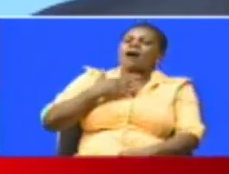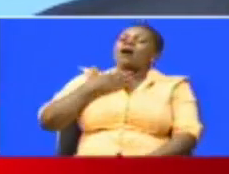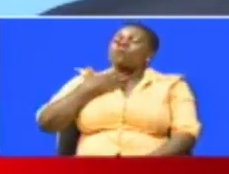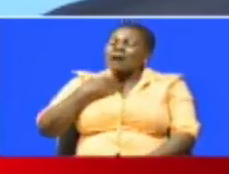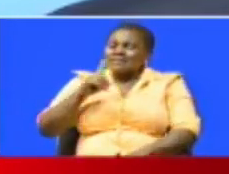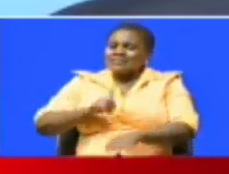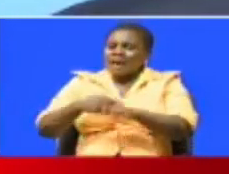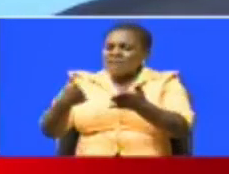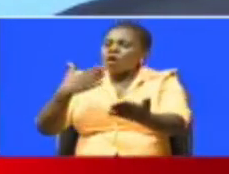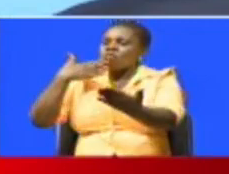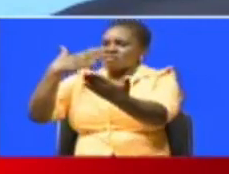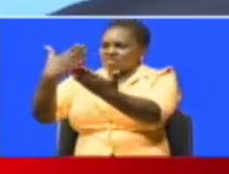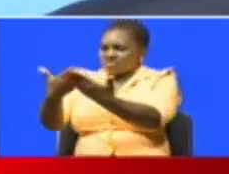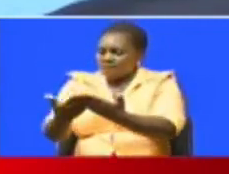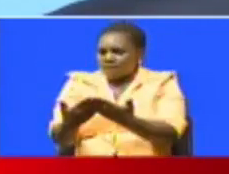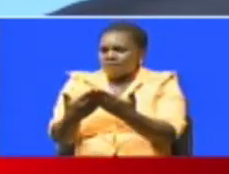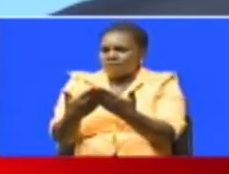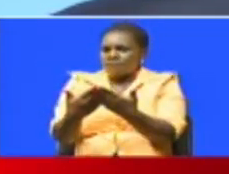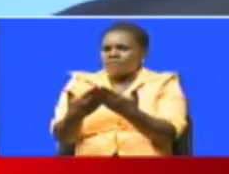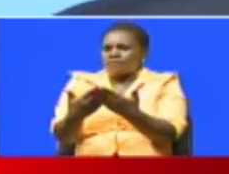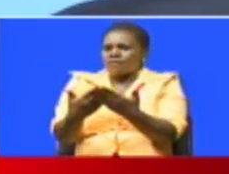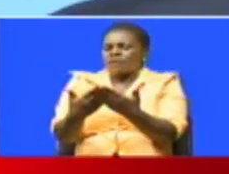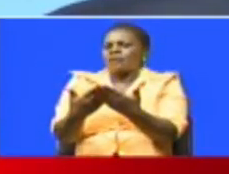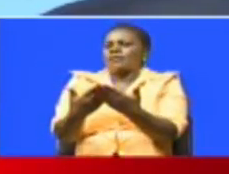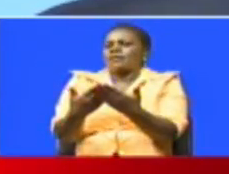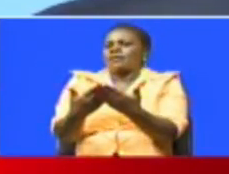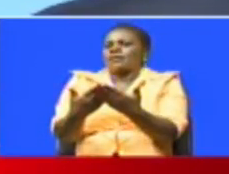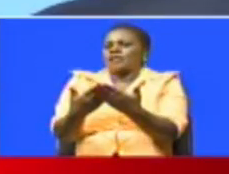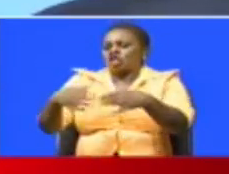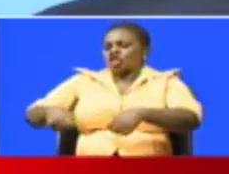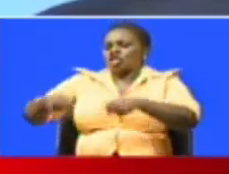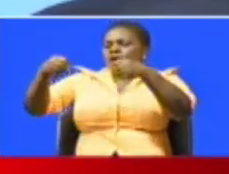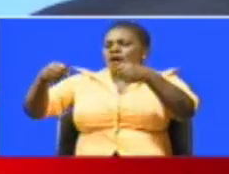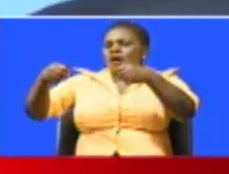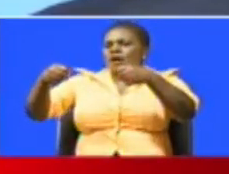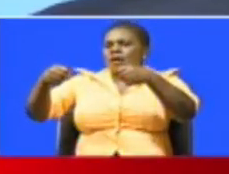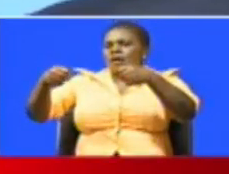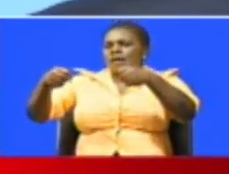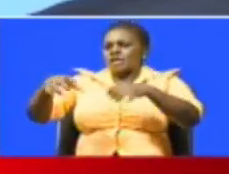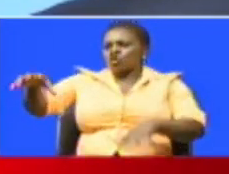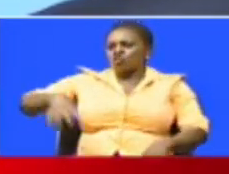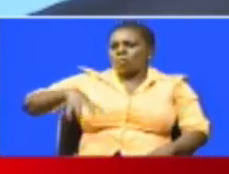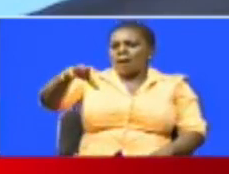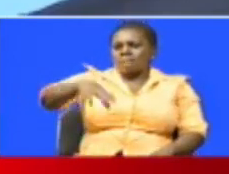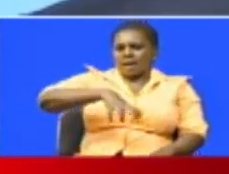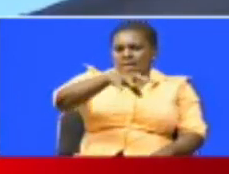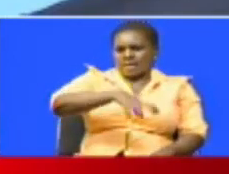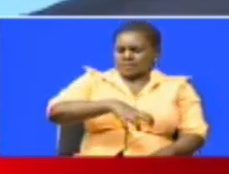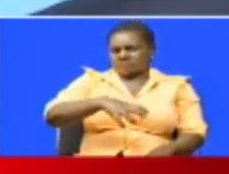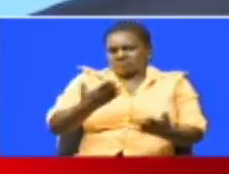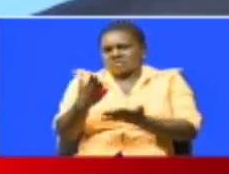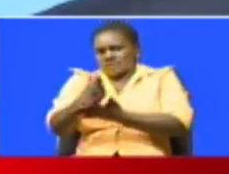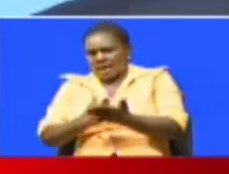at this point to thank those in the chairman of certain supermarkets,